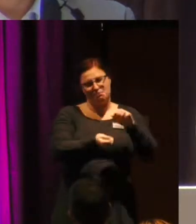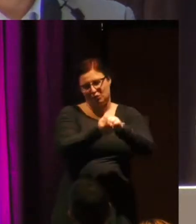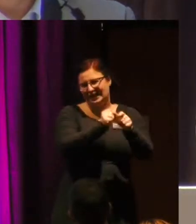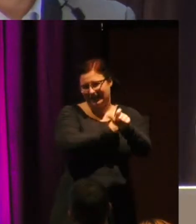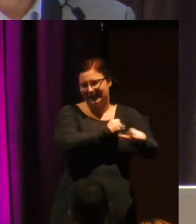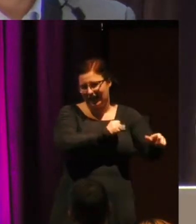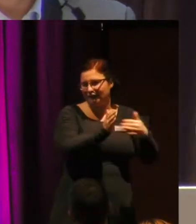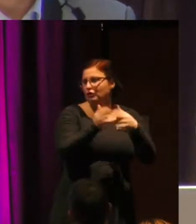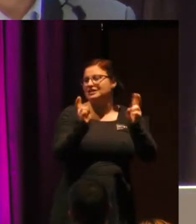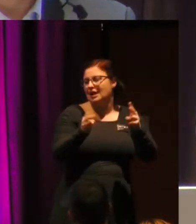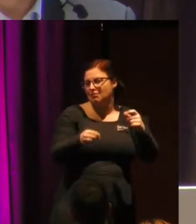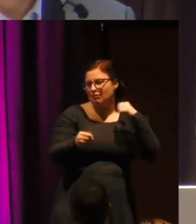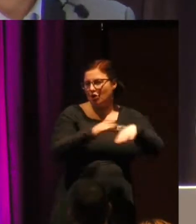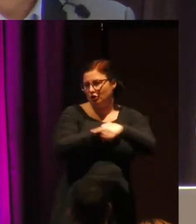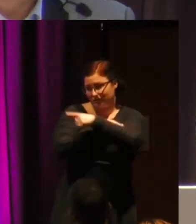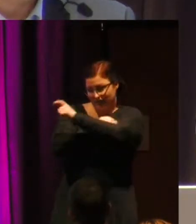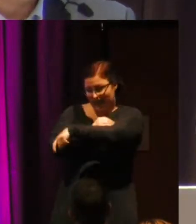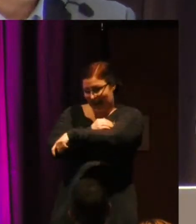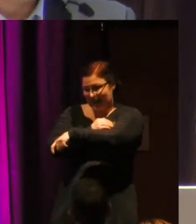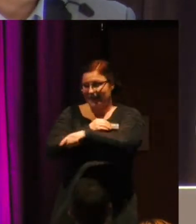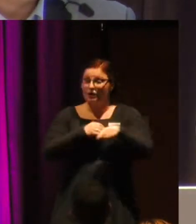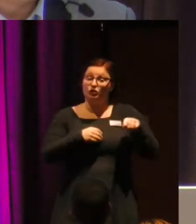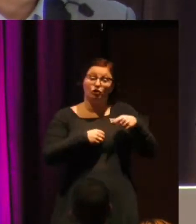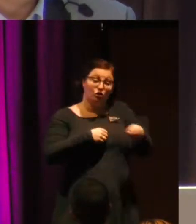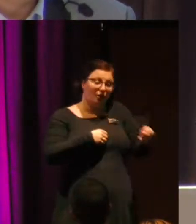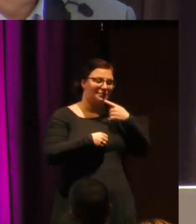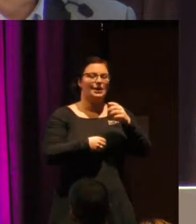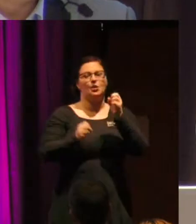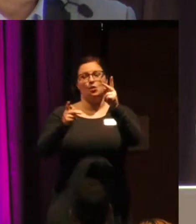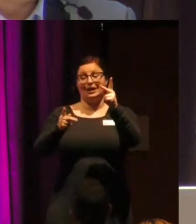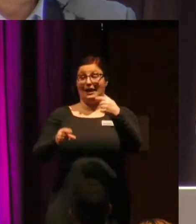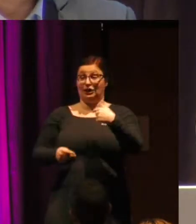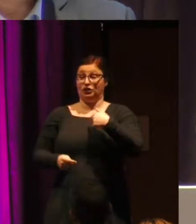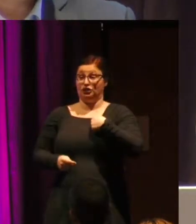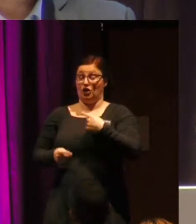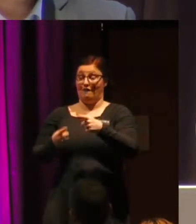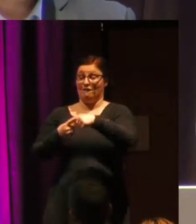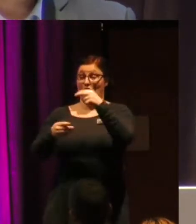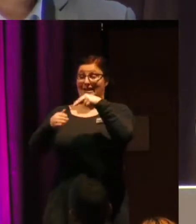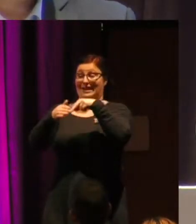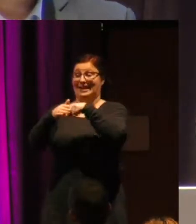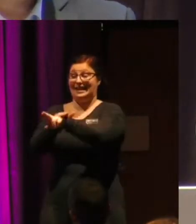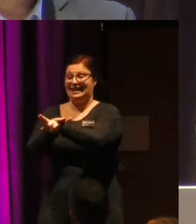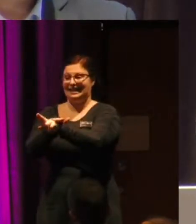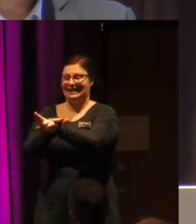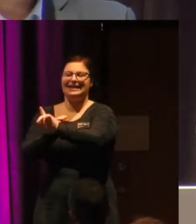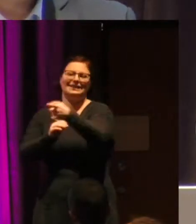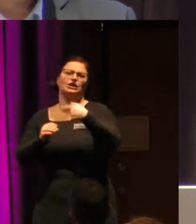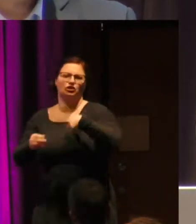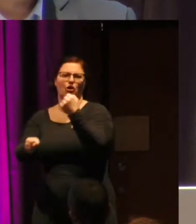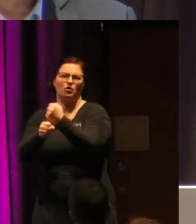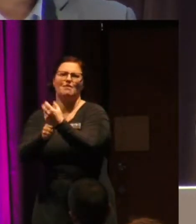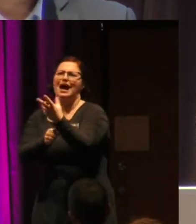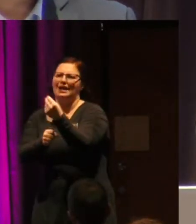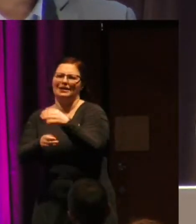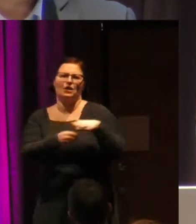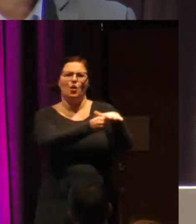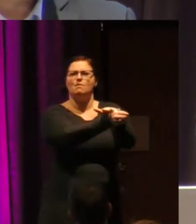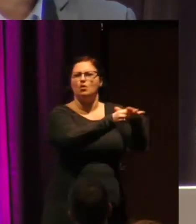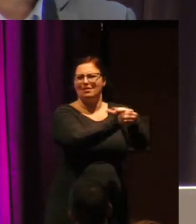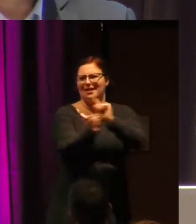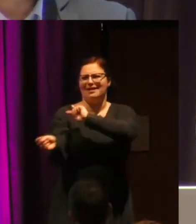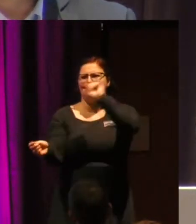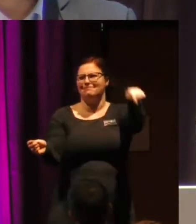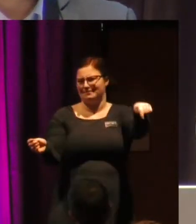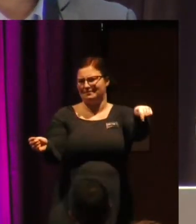background, they say that, okay, once we're elected, we're going to go and work in a completely different field because,